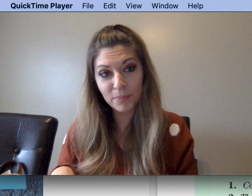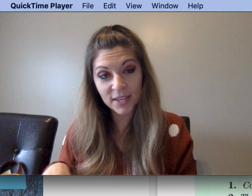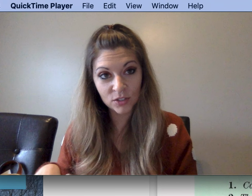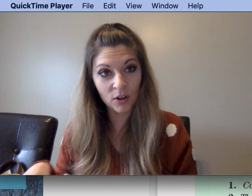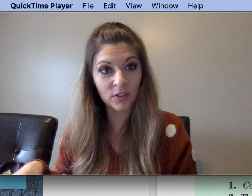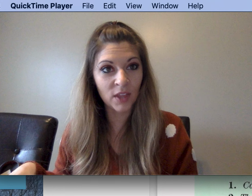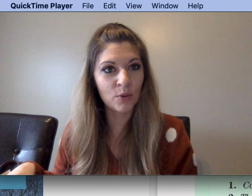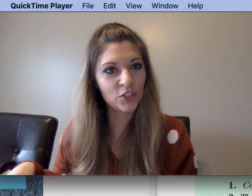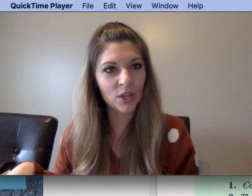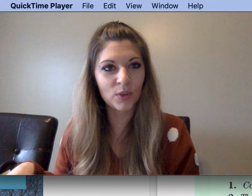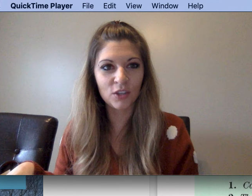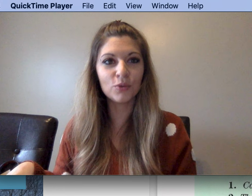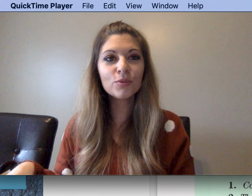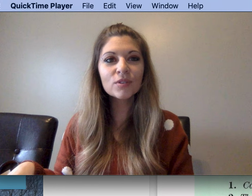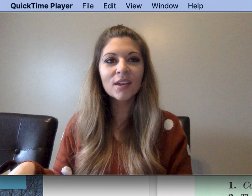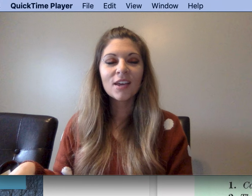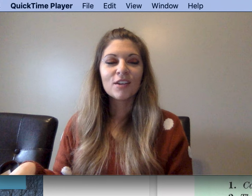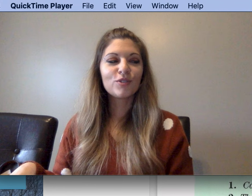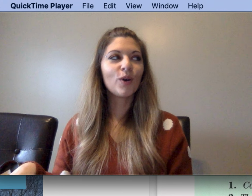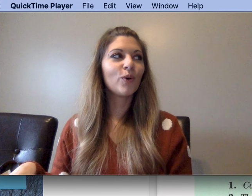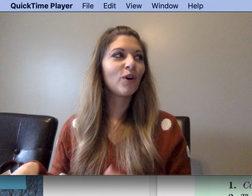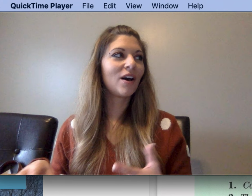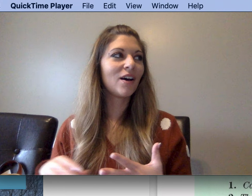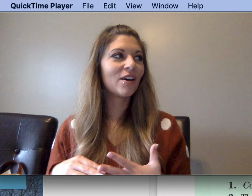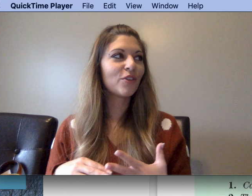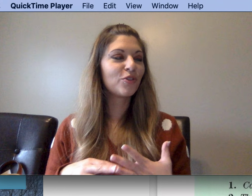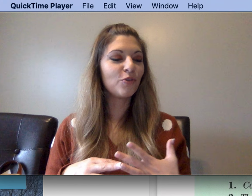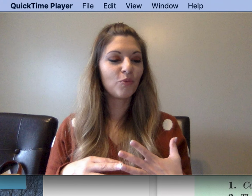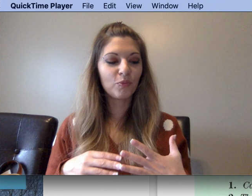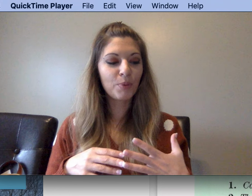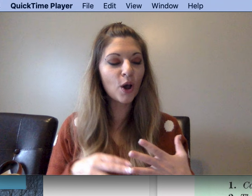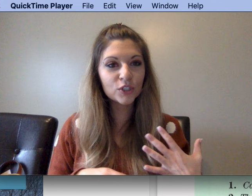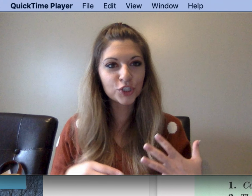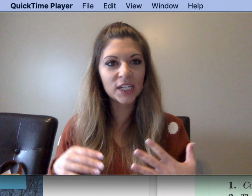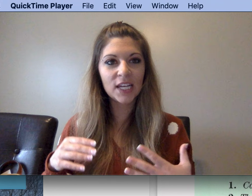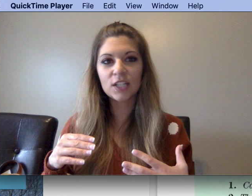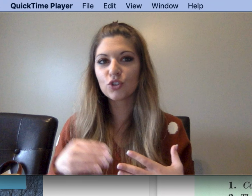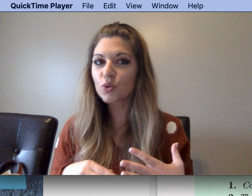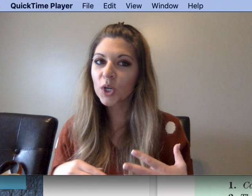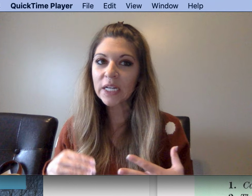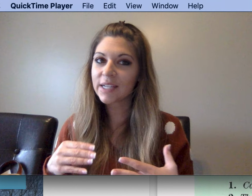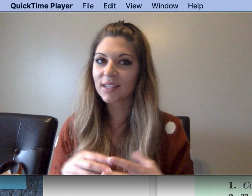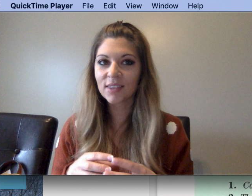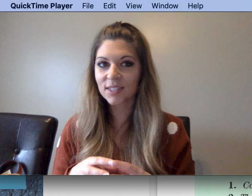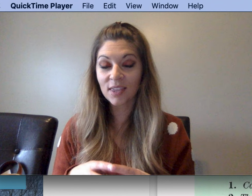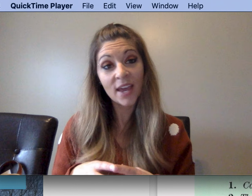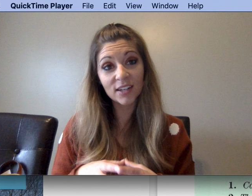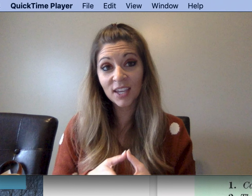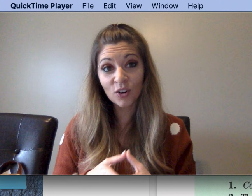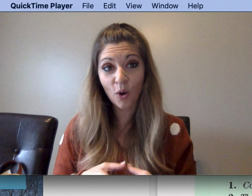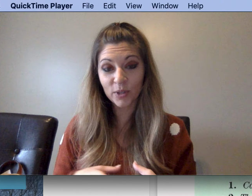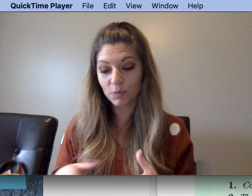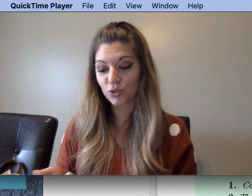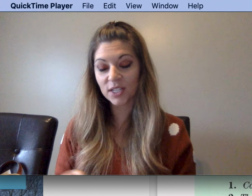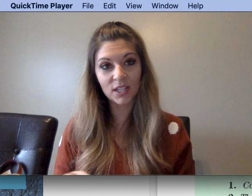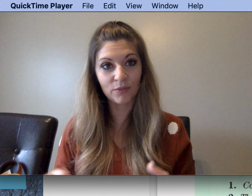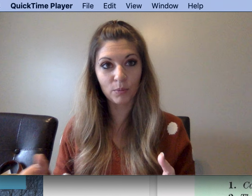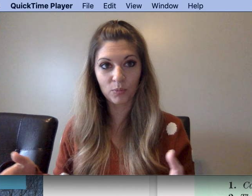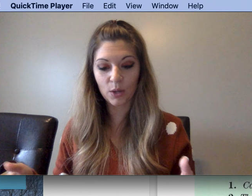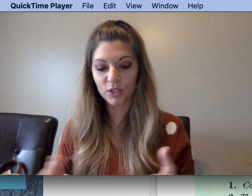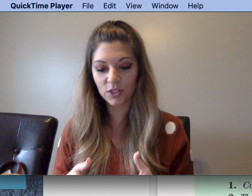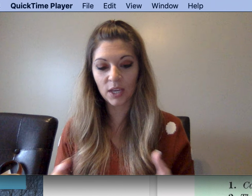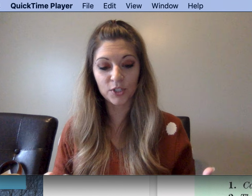form based on the language that we use. So poetry and stories and things like that can't always be